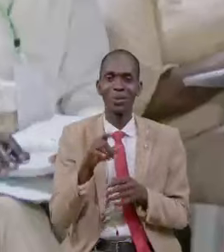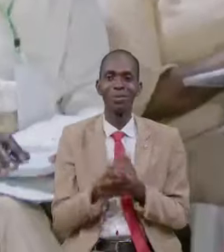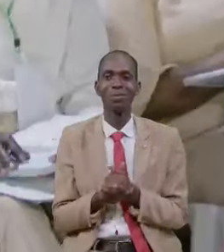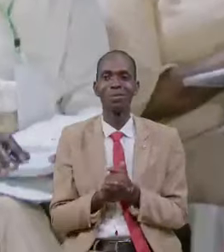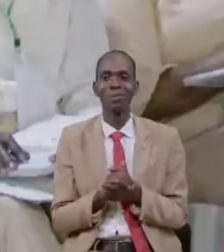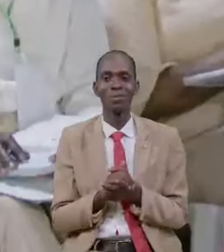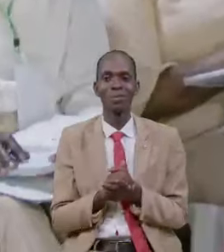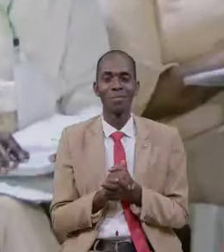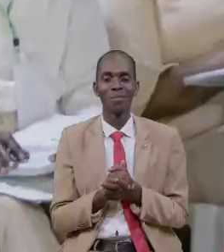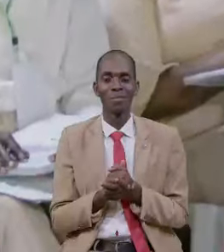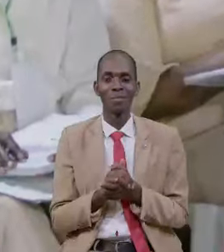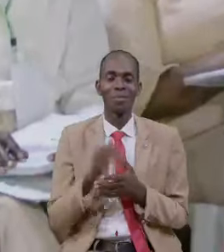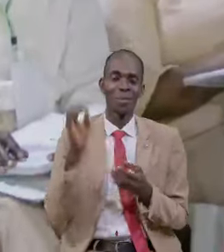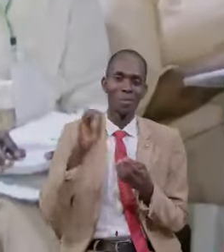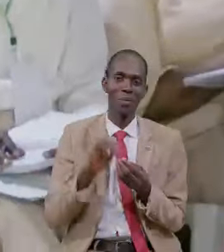Double.